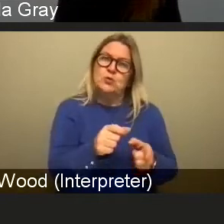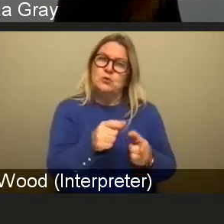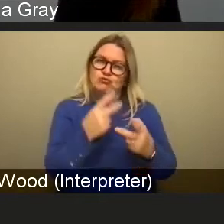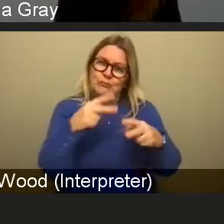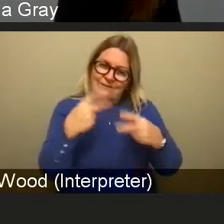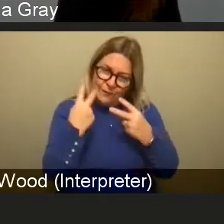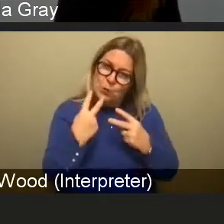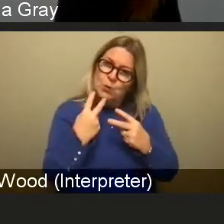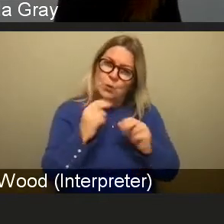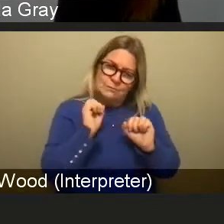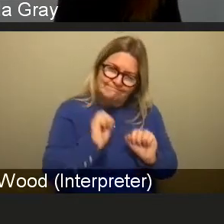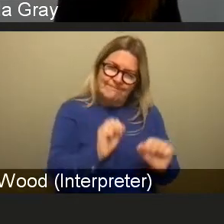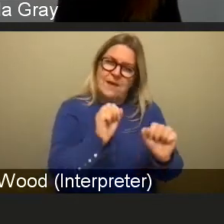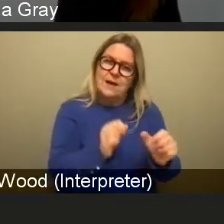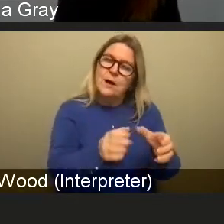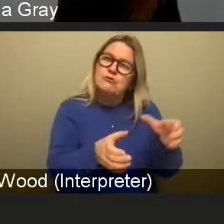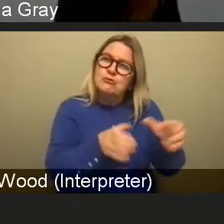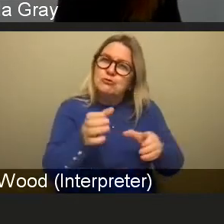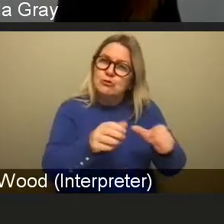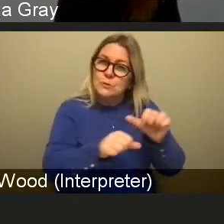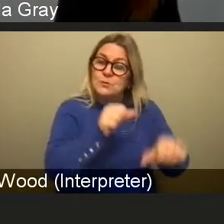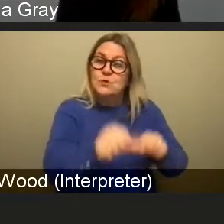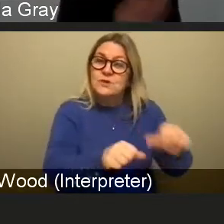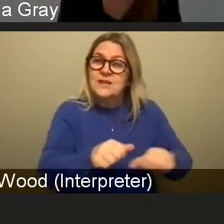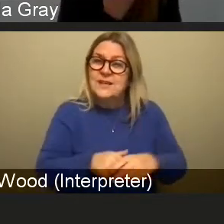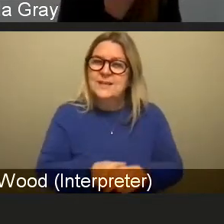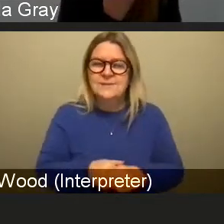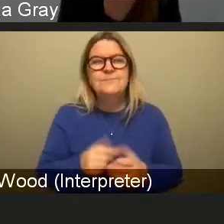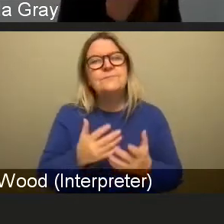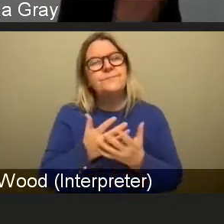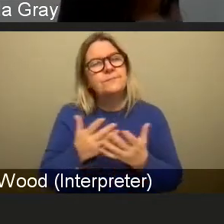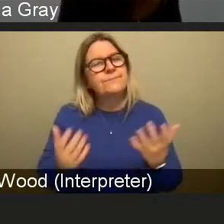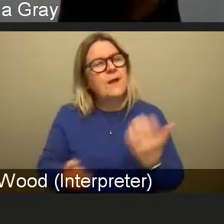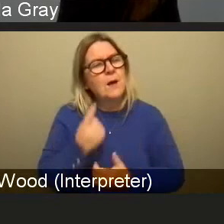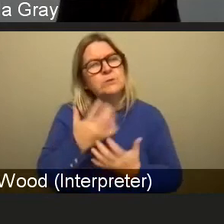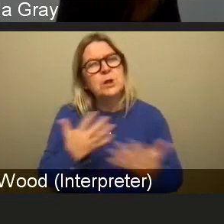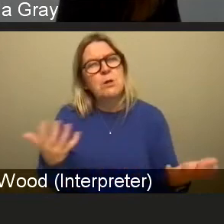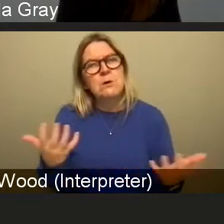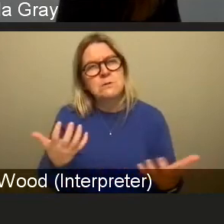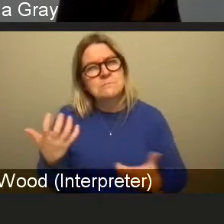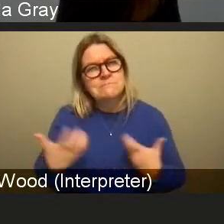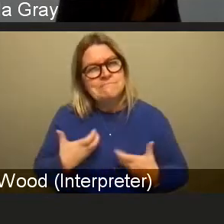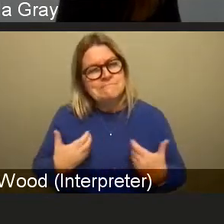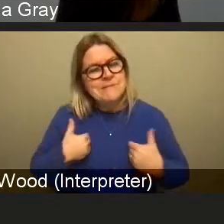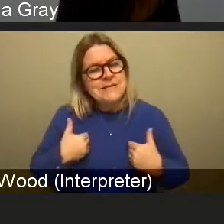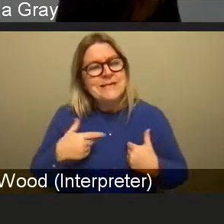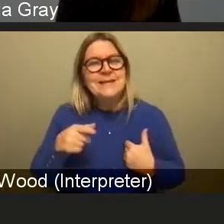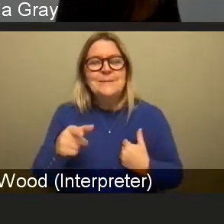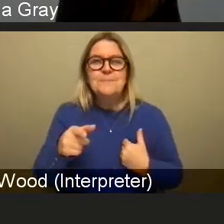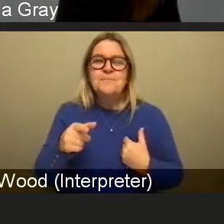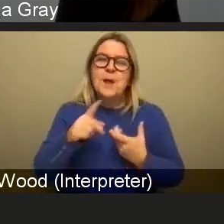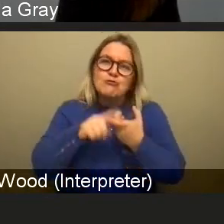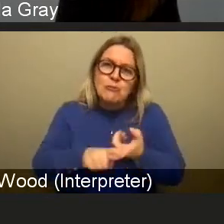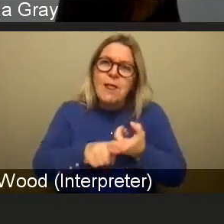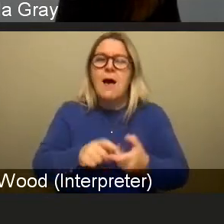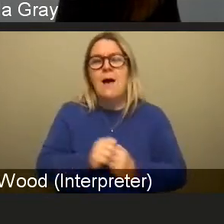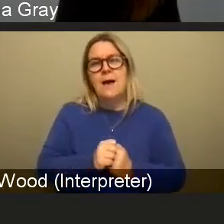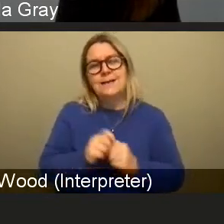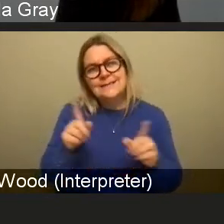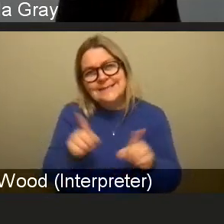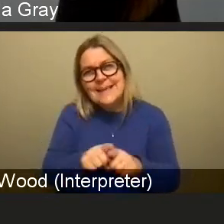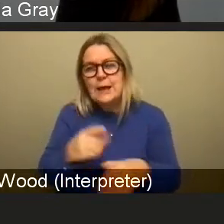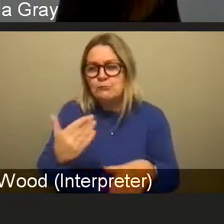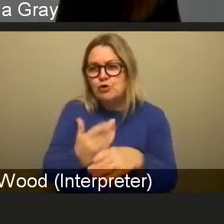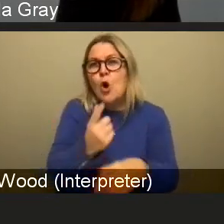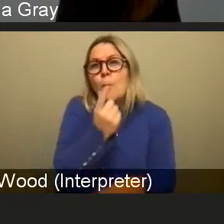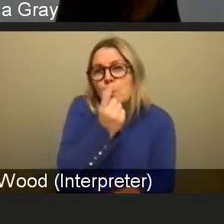often there's a kind of reliance on just using the same kinds of job competencies and person